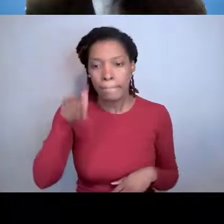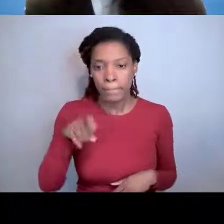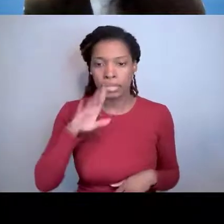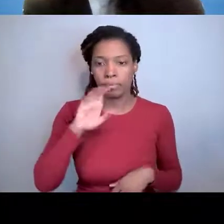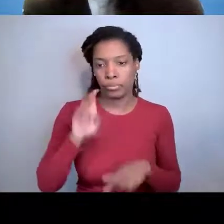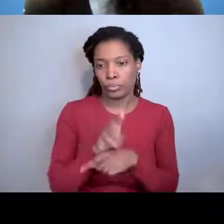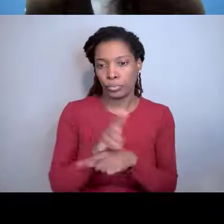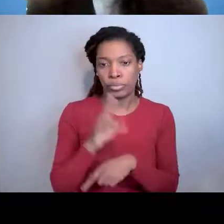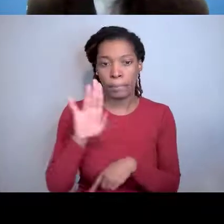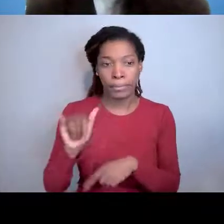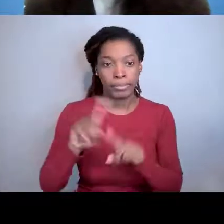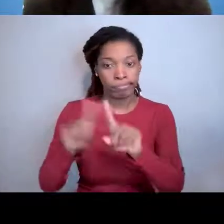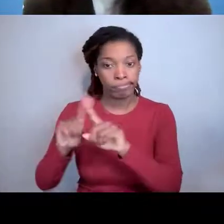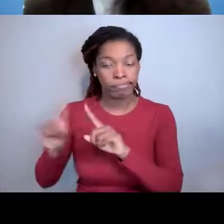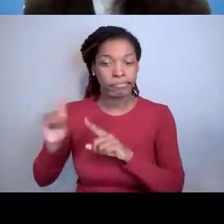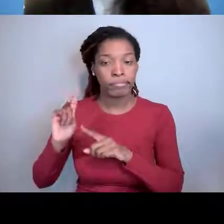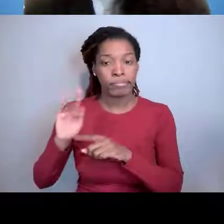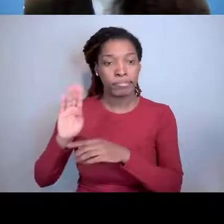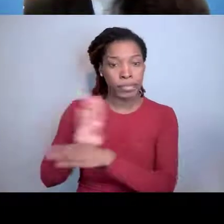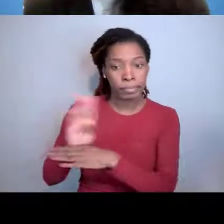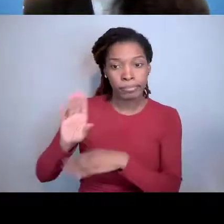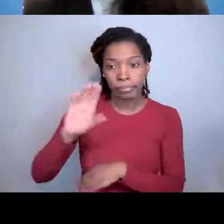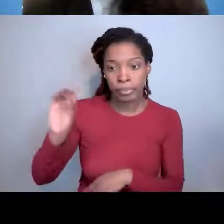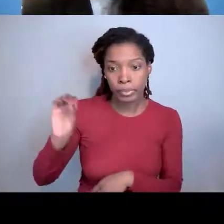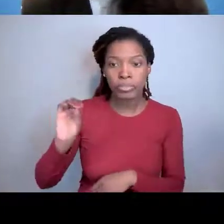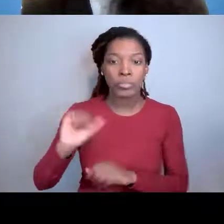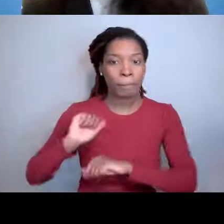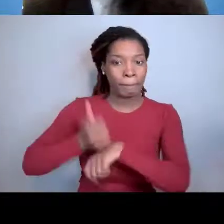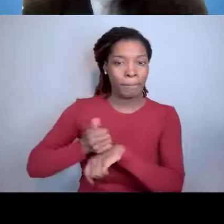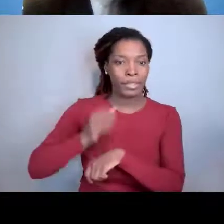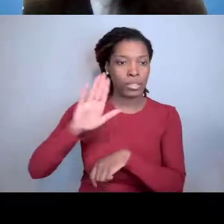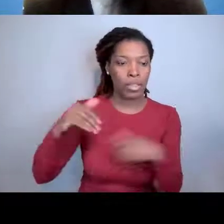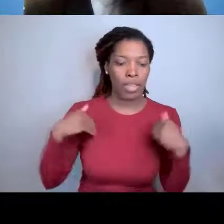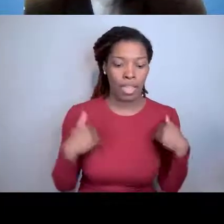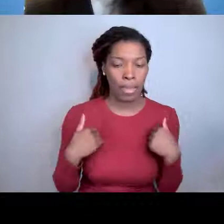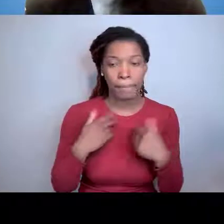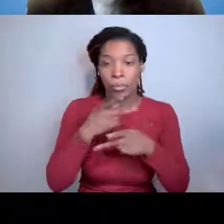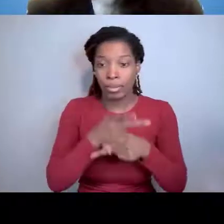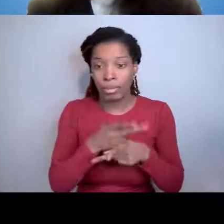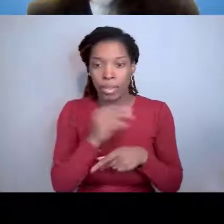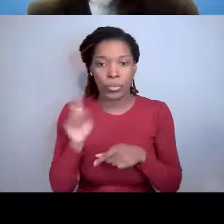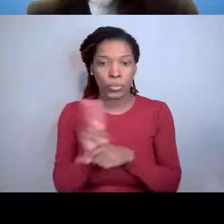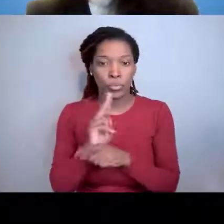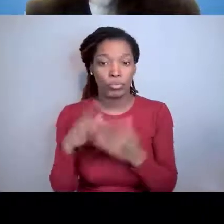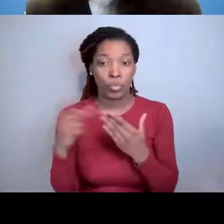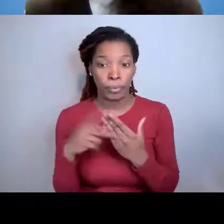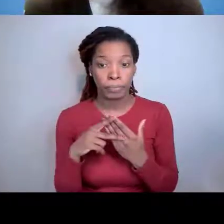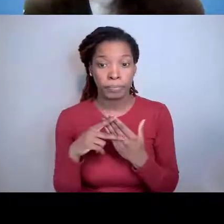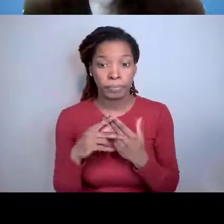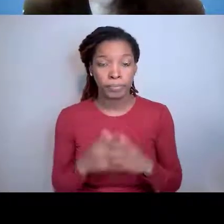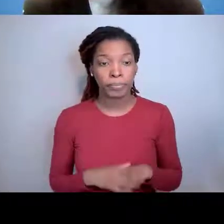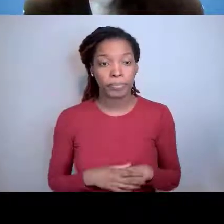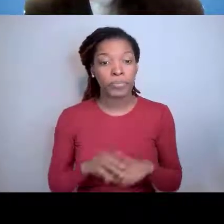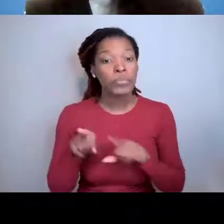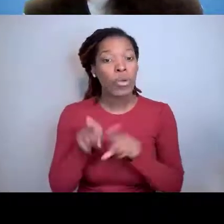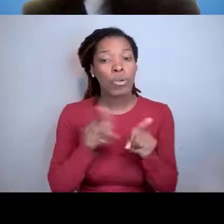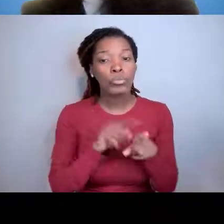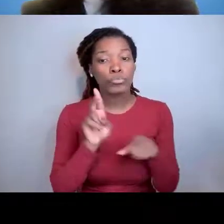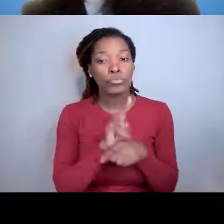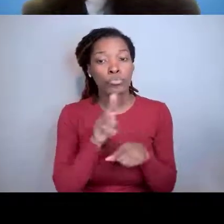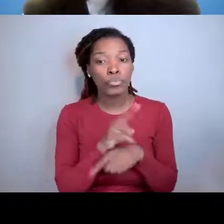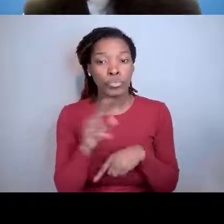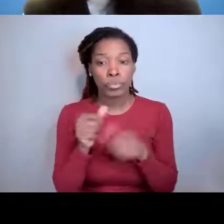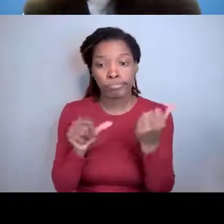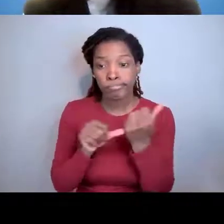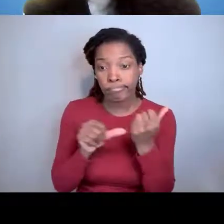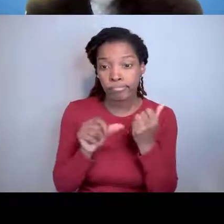institutions to base their animal care and use program. And it also is intended to assist investigators in fulfilling